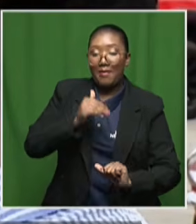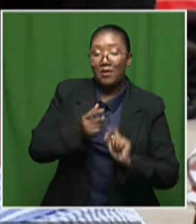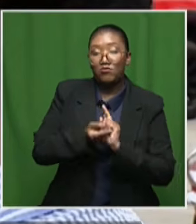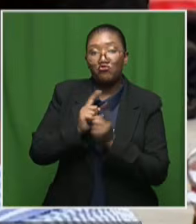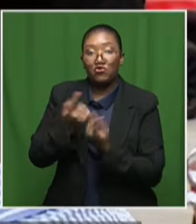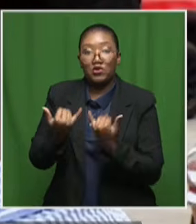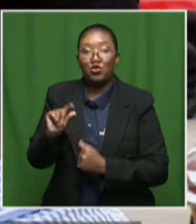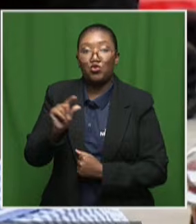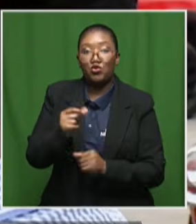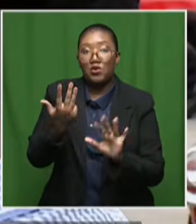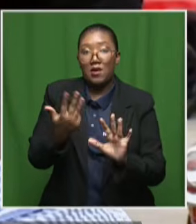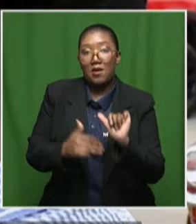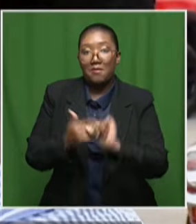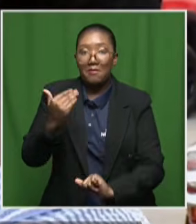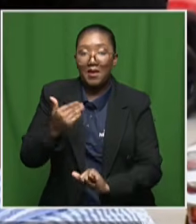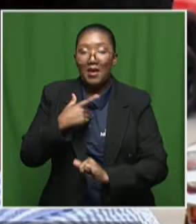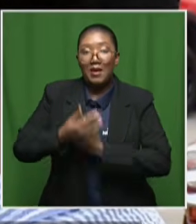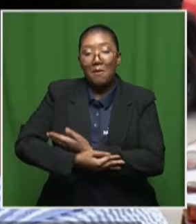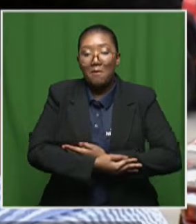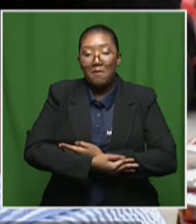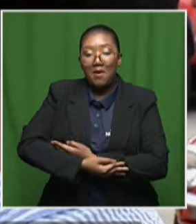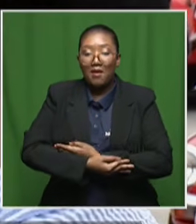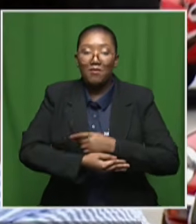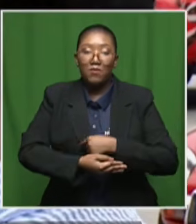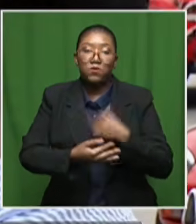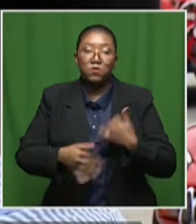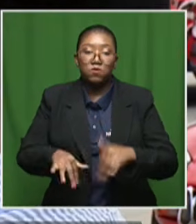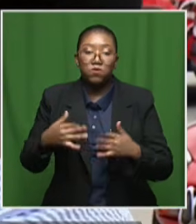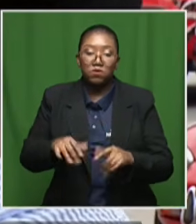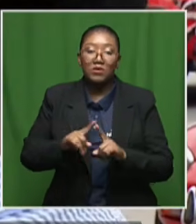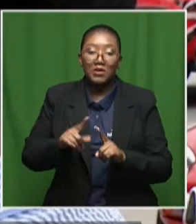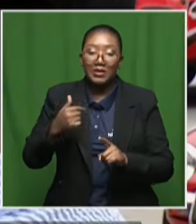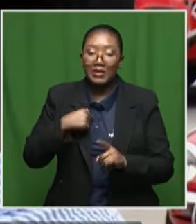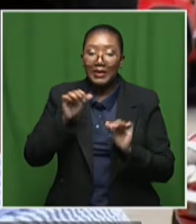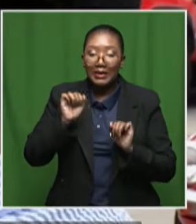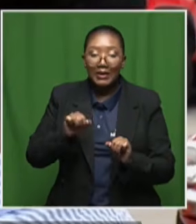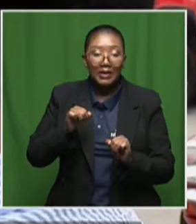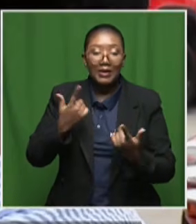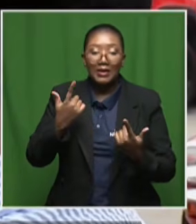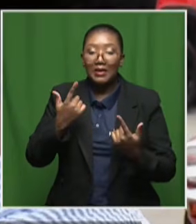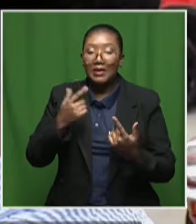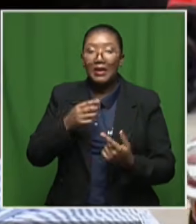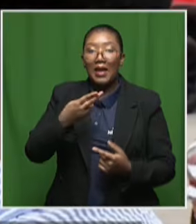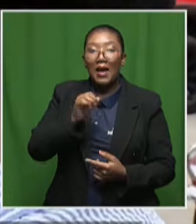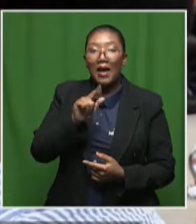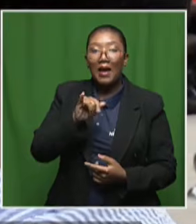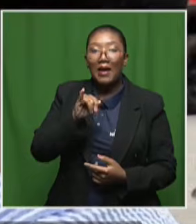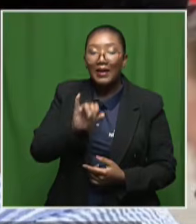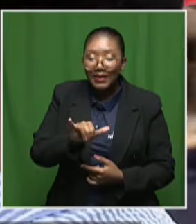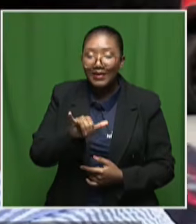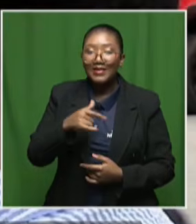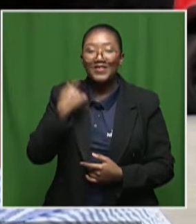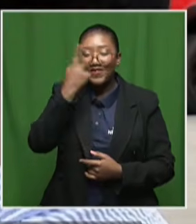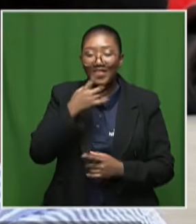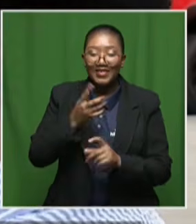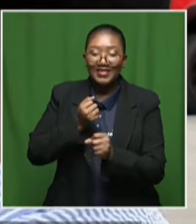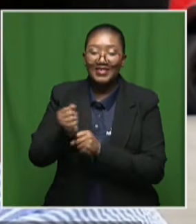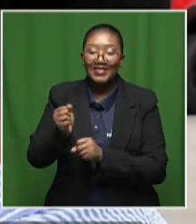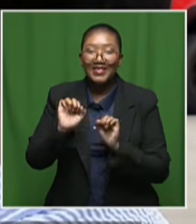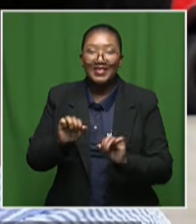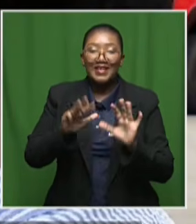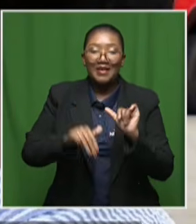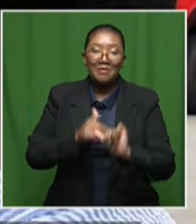And as you can see, he's absolutely a future Harley Davidson rider. As you can see, he's got a Harley Davidson look on his face already, and he's only 9 months